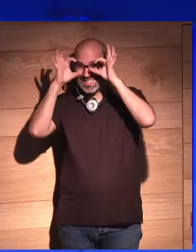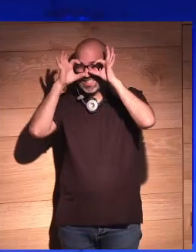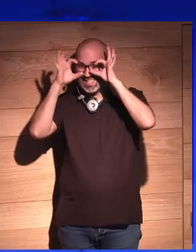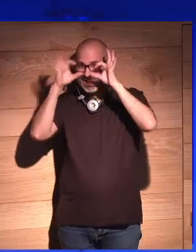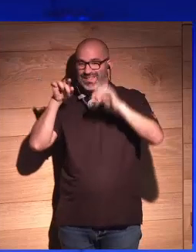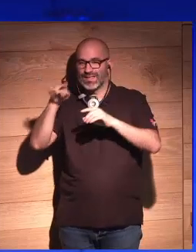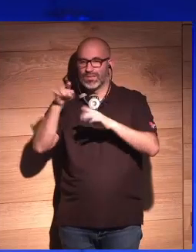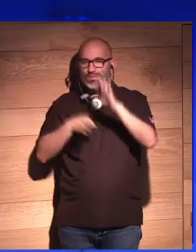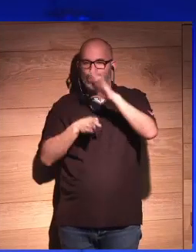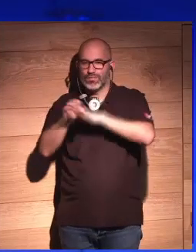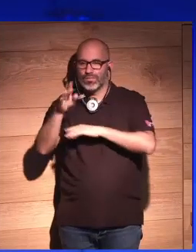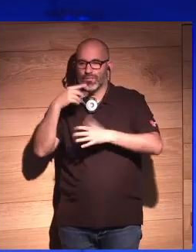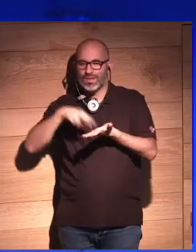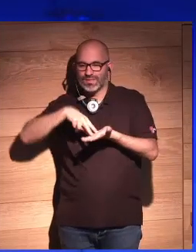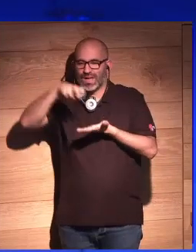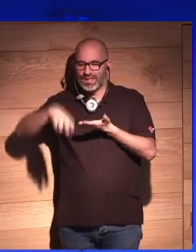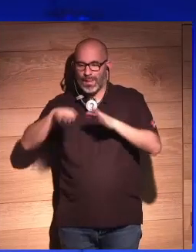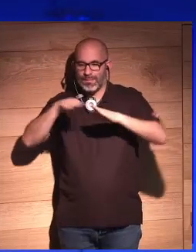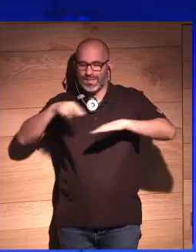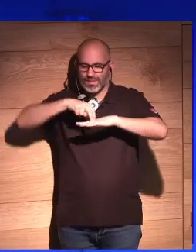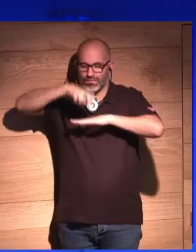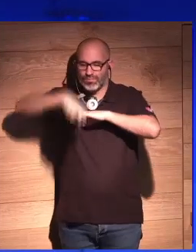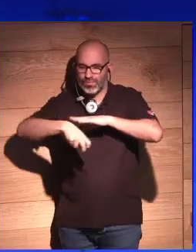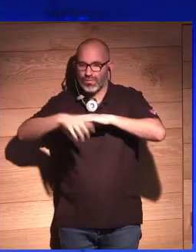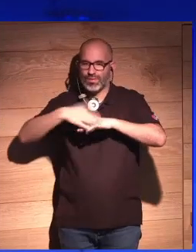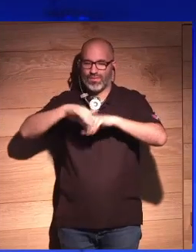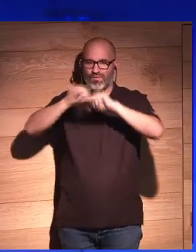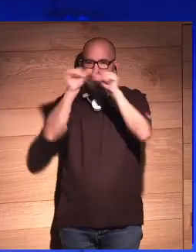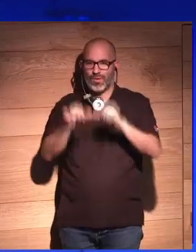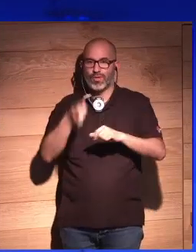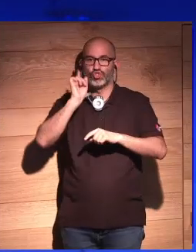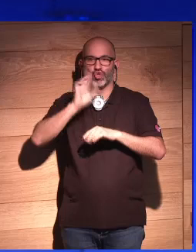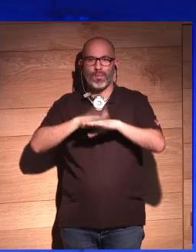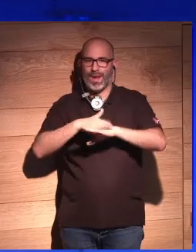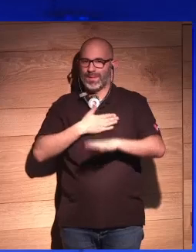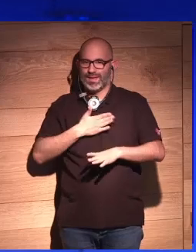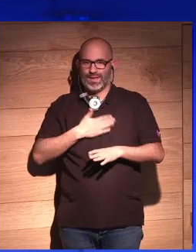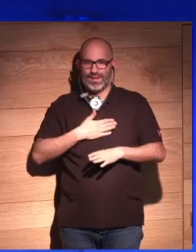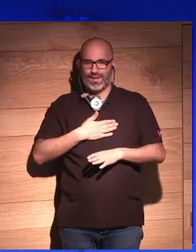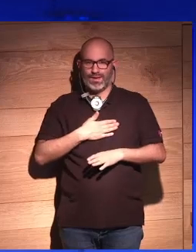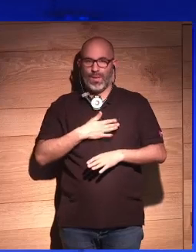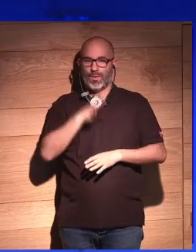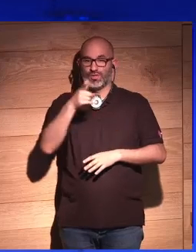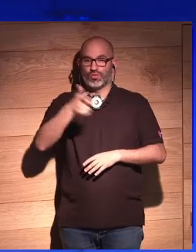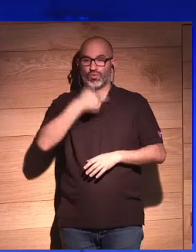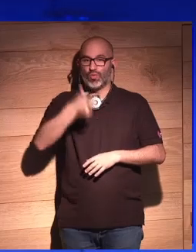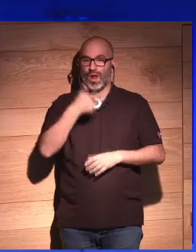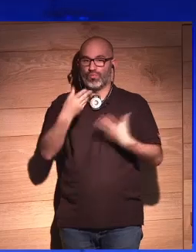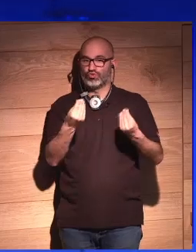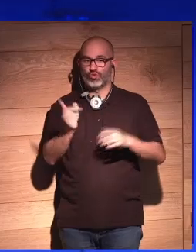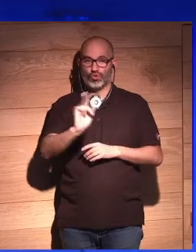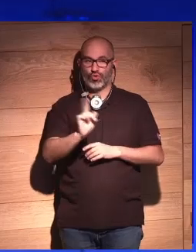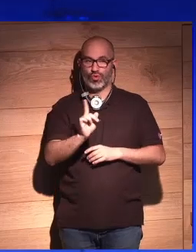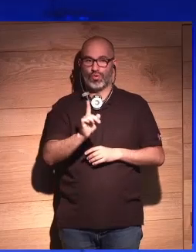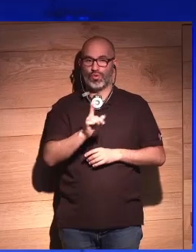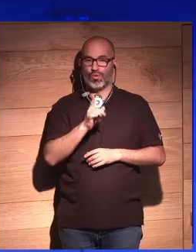stage. And it's just for you. But it won't be for long, because Magic Leap is it's not only a technology